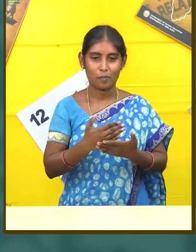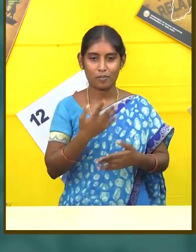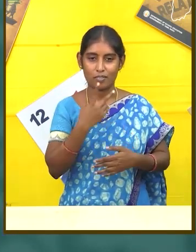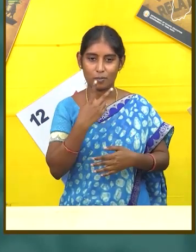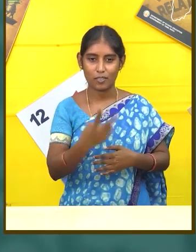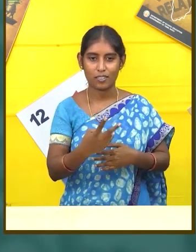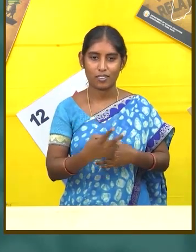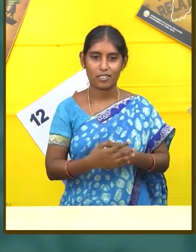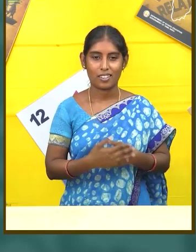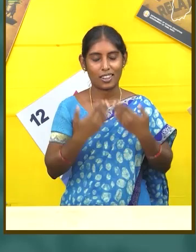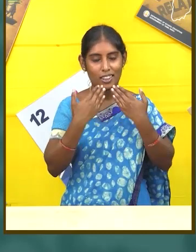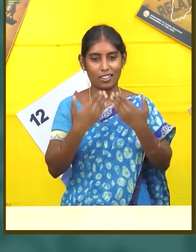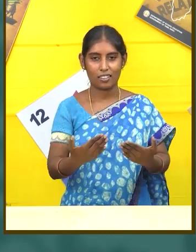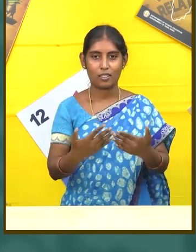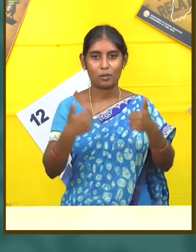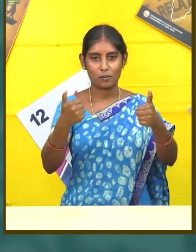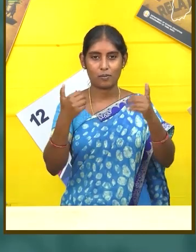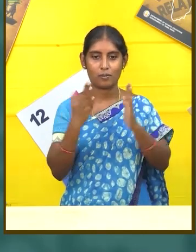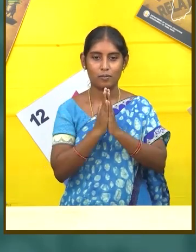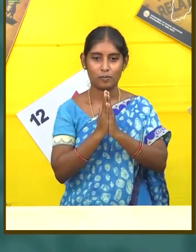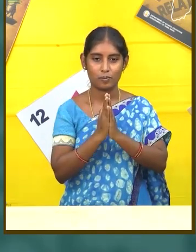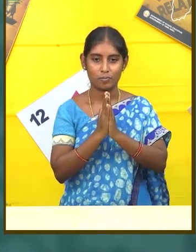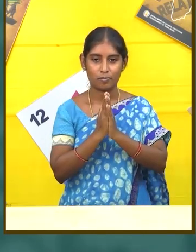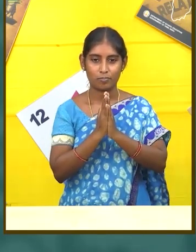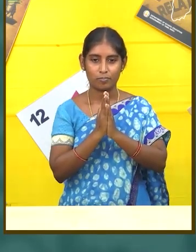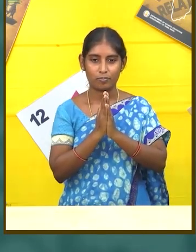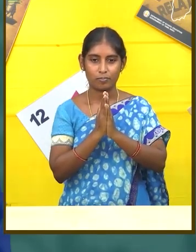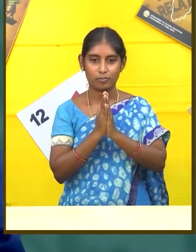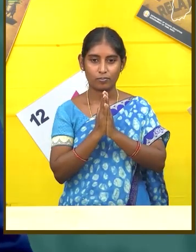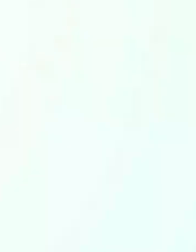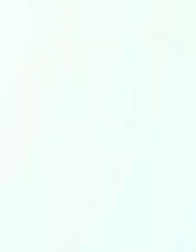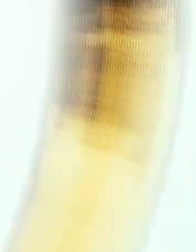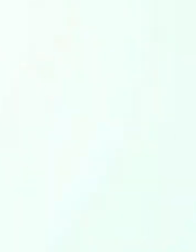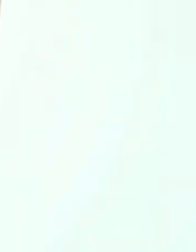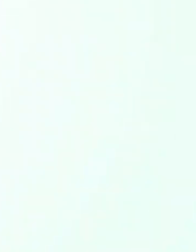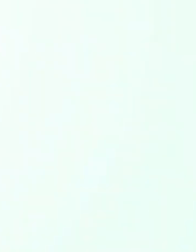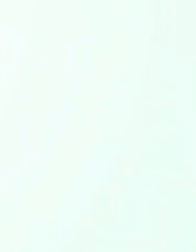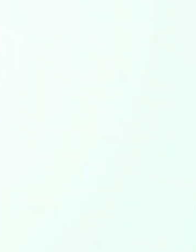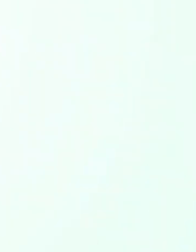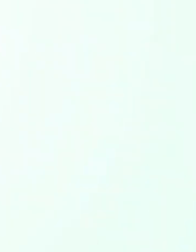I hope so you will get clear-cut idea. Thank you and God bless you.